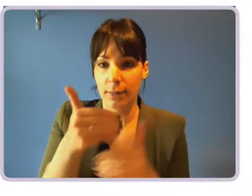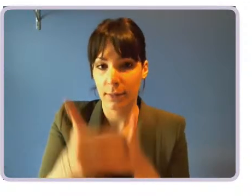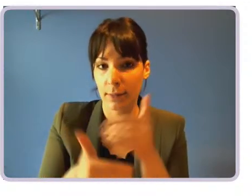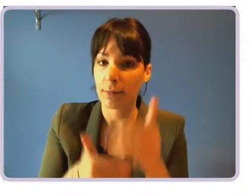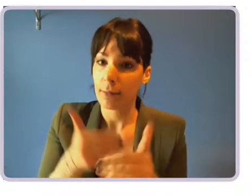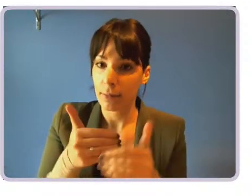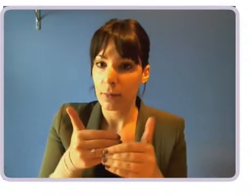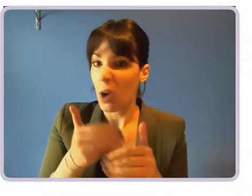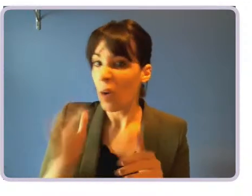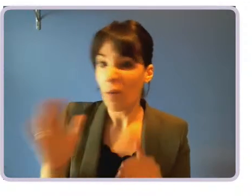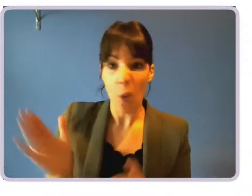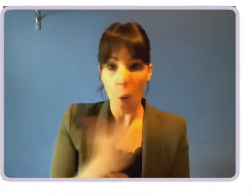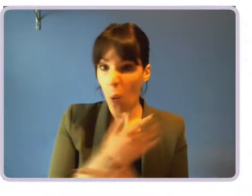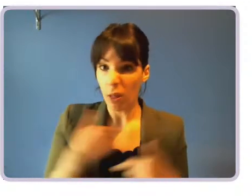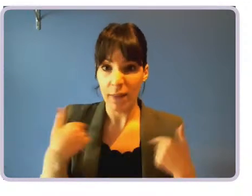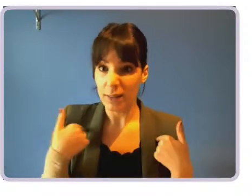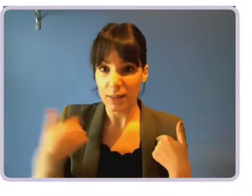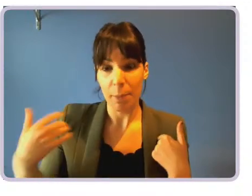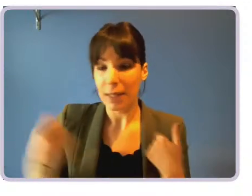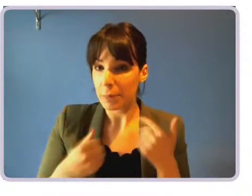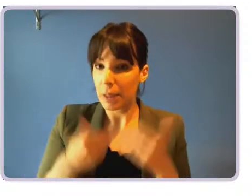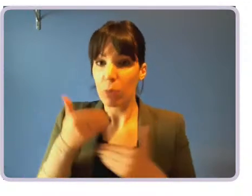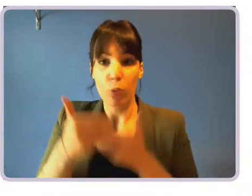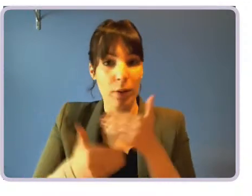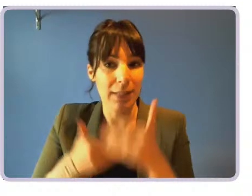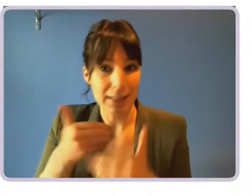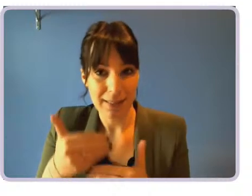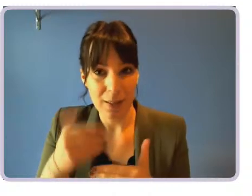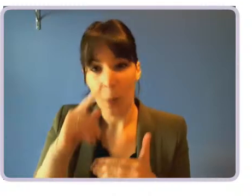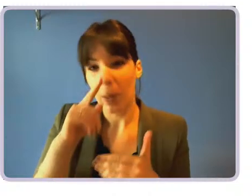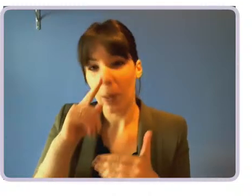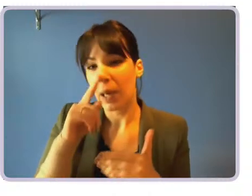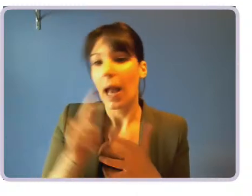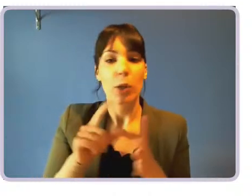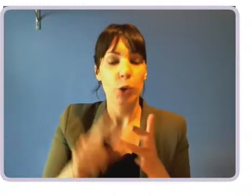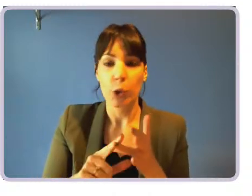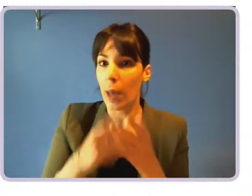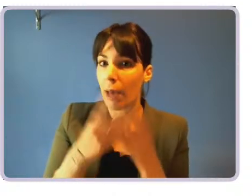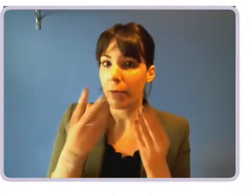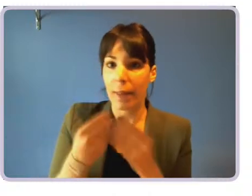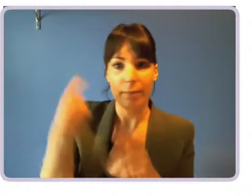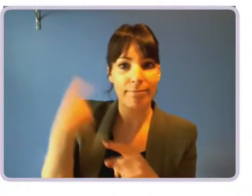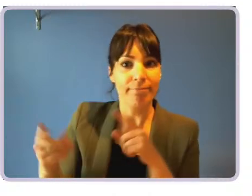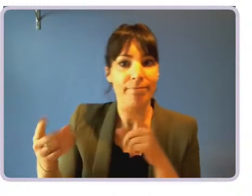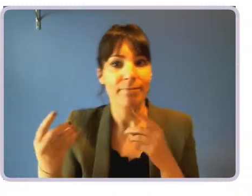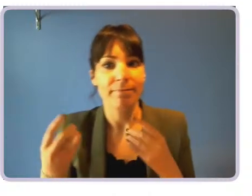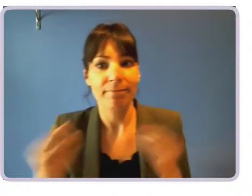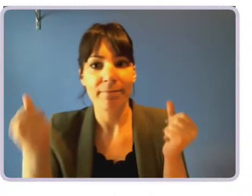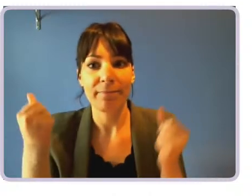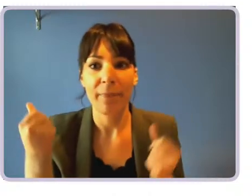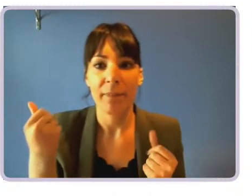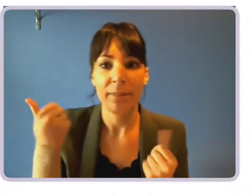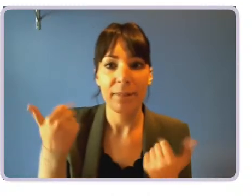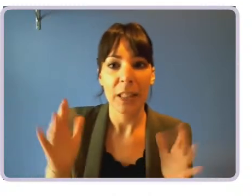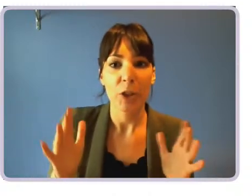can't do it all in one go. And the person-centered tools that we've developed really focus on it being a